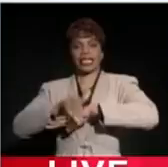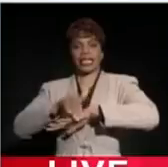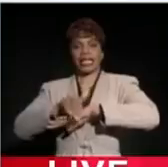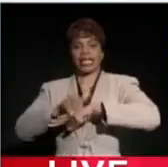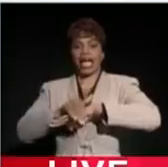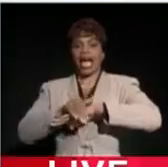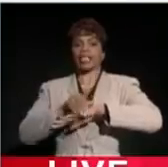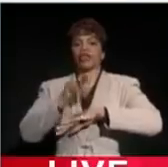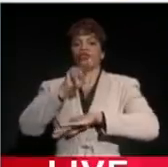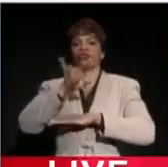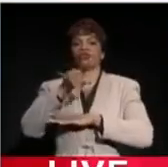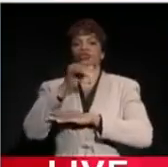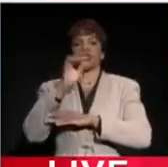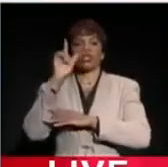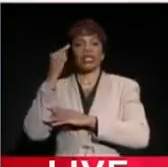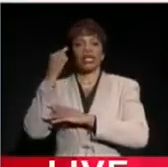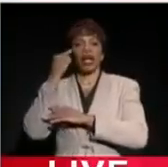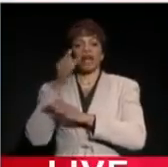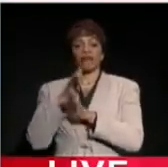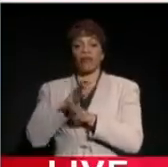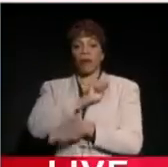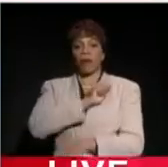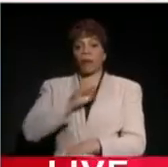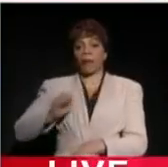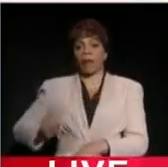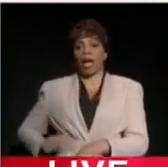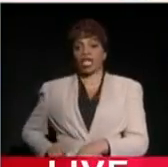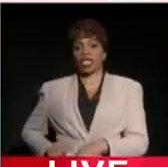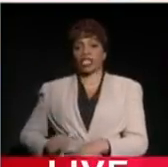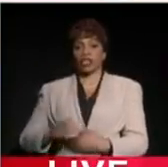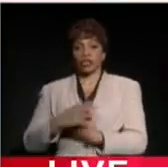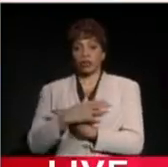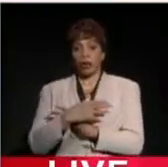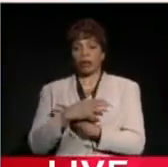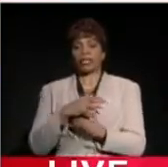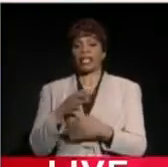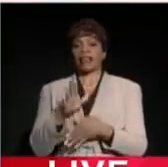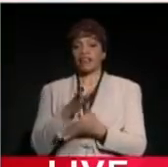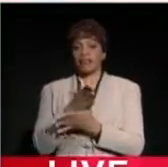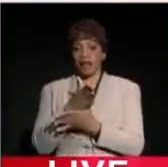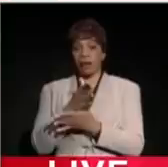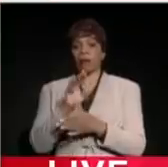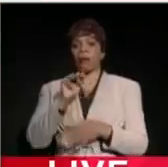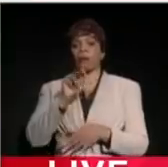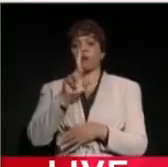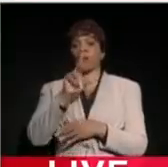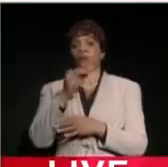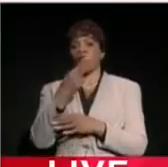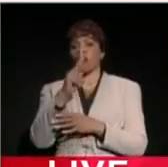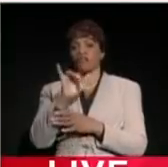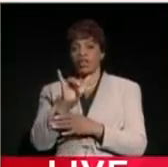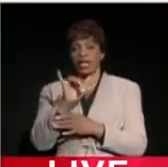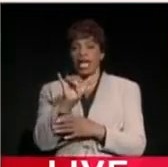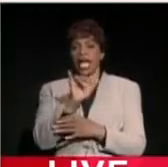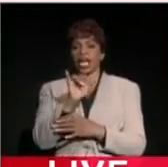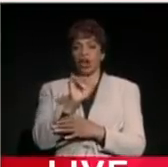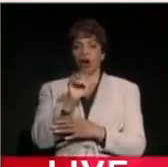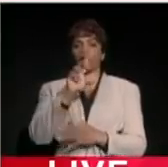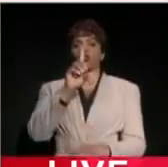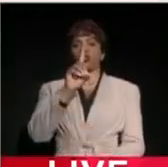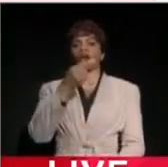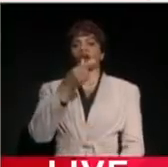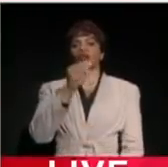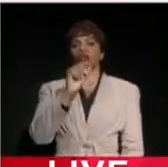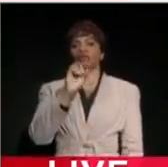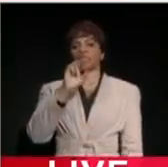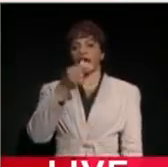New Jersey governor, former ambassador to Germany, Phil Murphy, and Lieutenant Governor Kim Guadagno. Welcome to